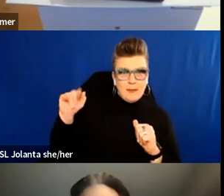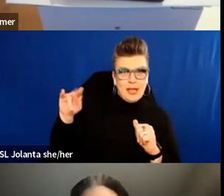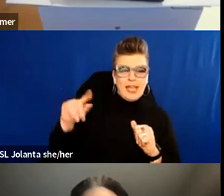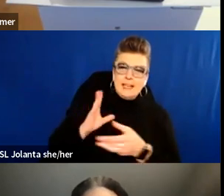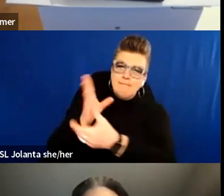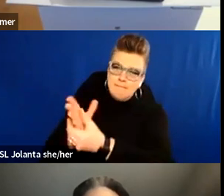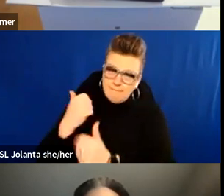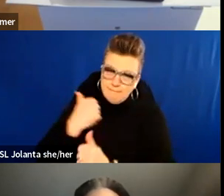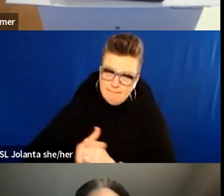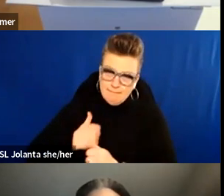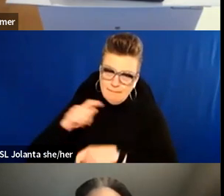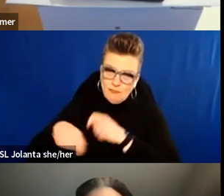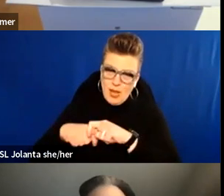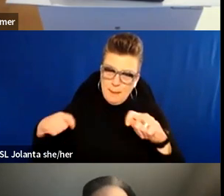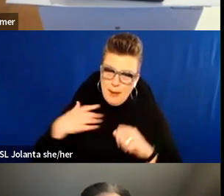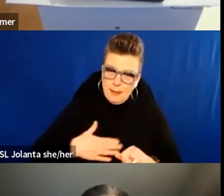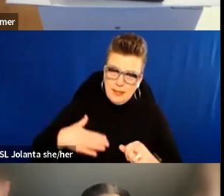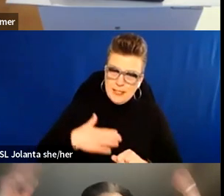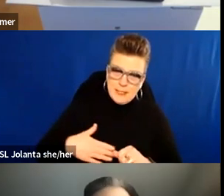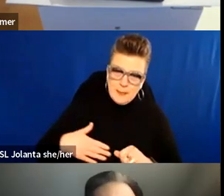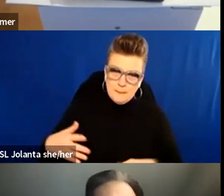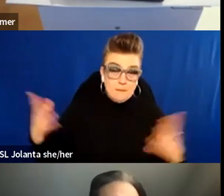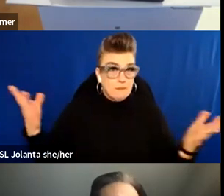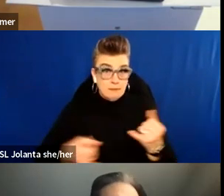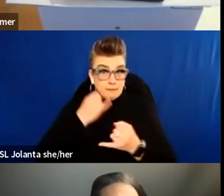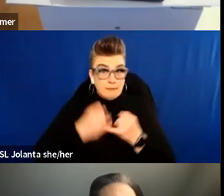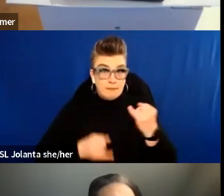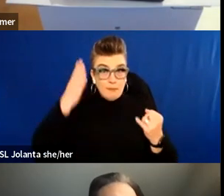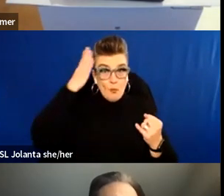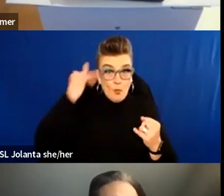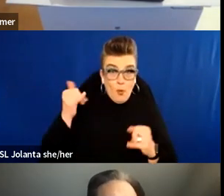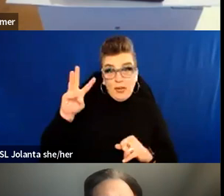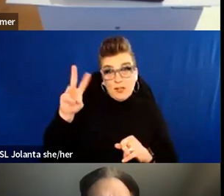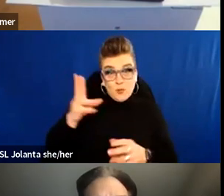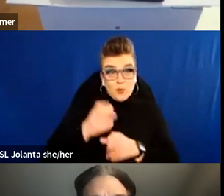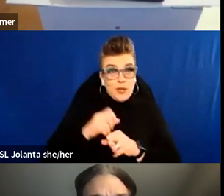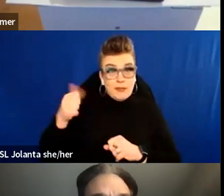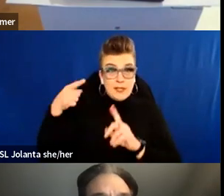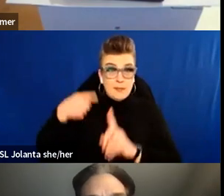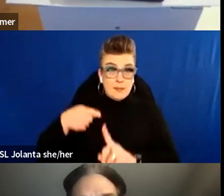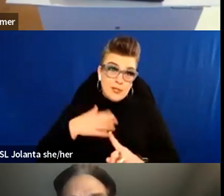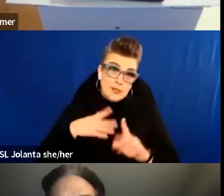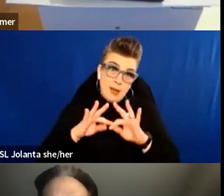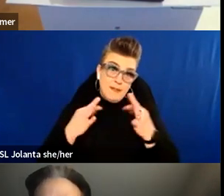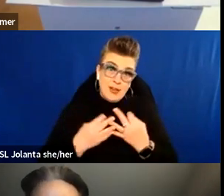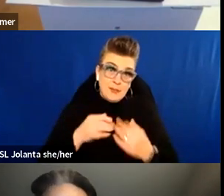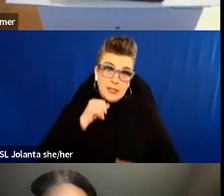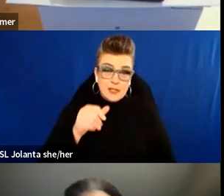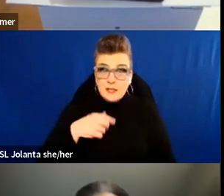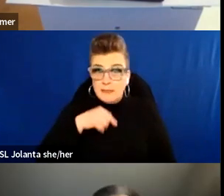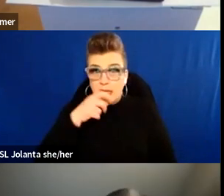sorry if you could please wrap up finally why is my mayor will get the ten points and my family does not don't understand that thank